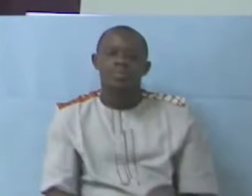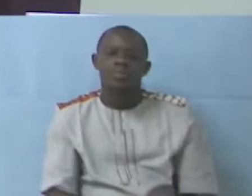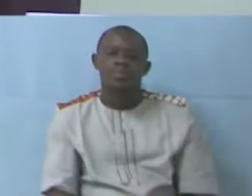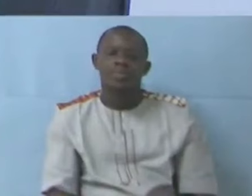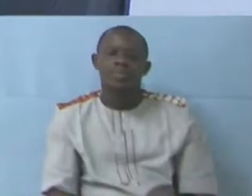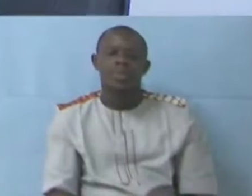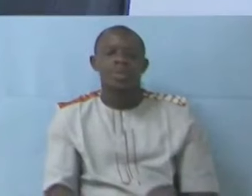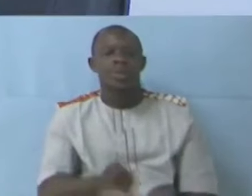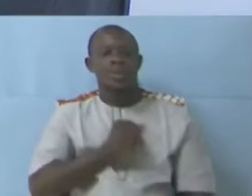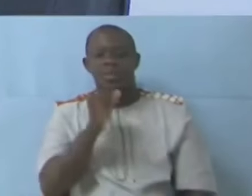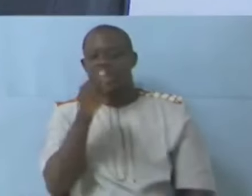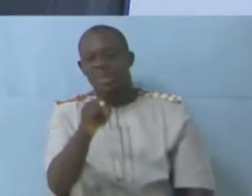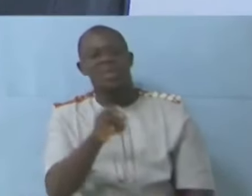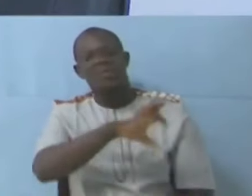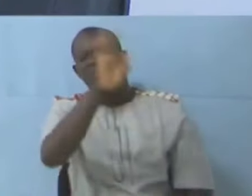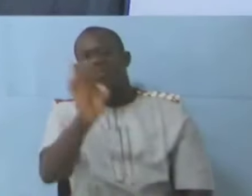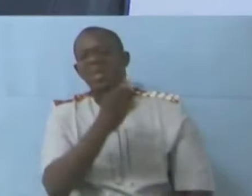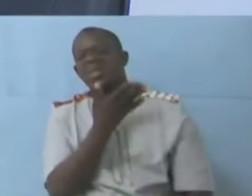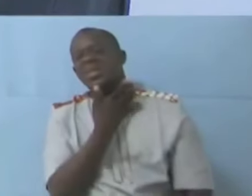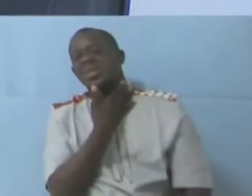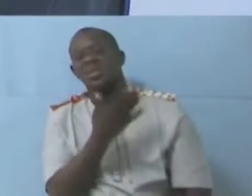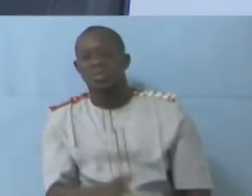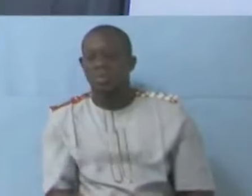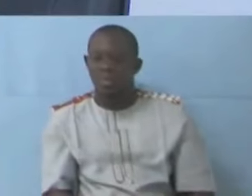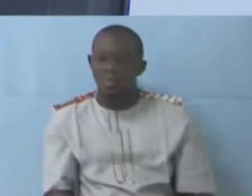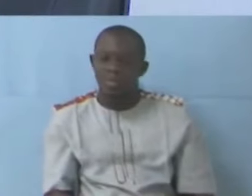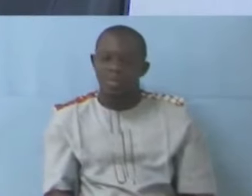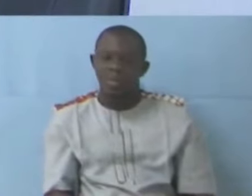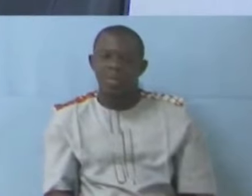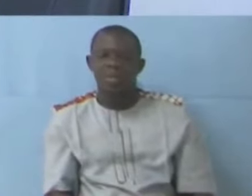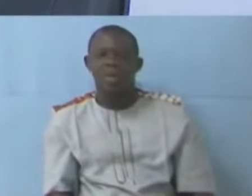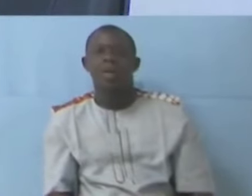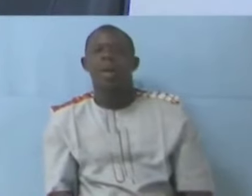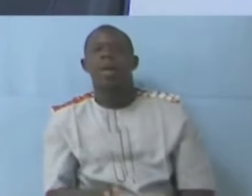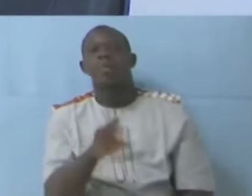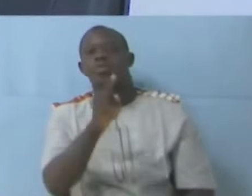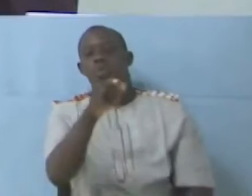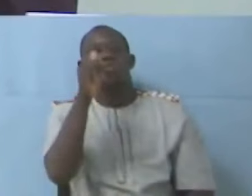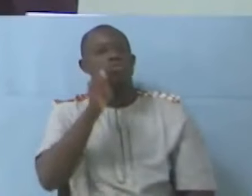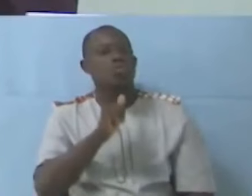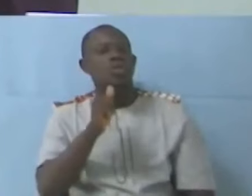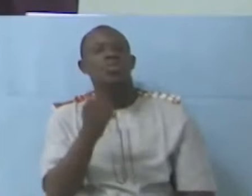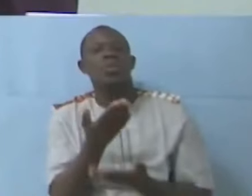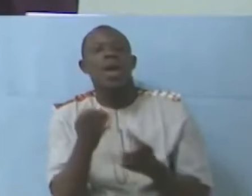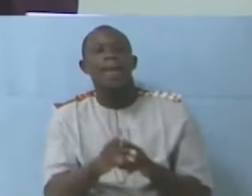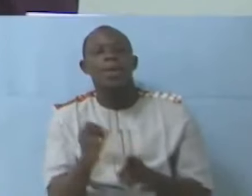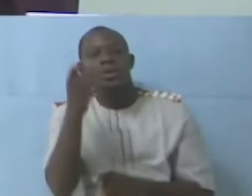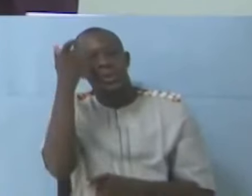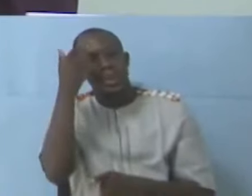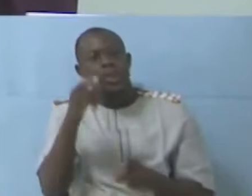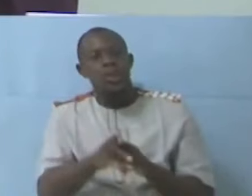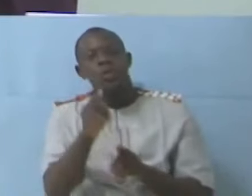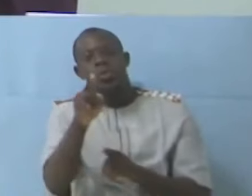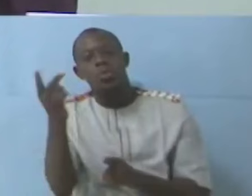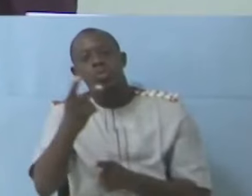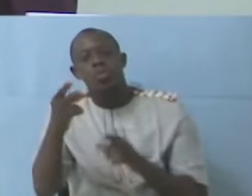Lolu lu yombala rek. Lu def la dalen. You used the recruit as a human shield.